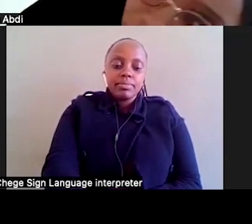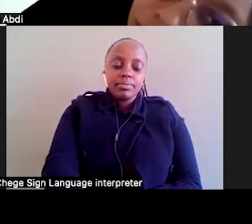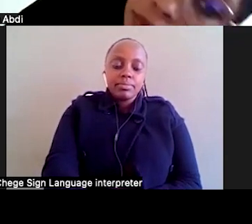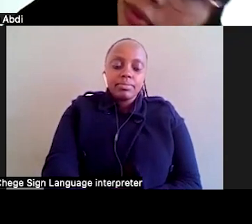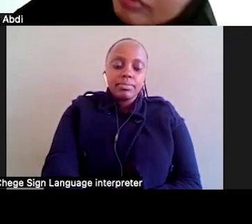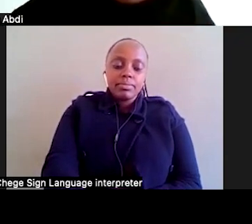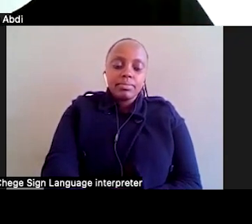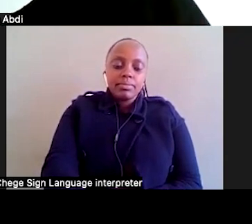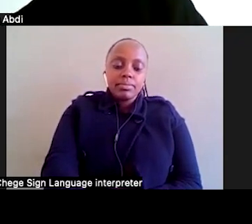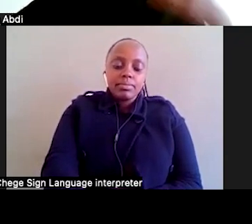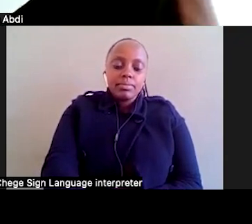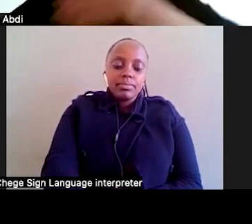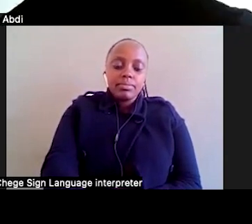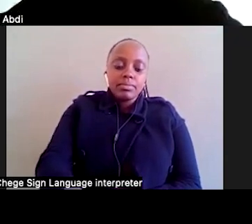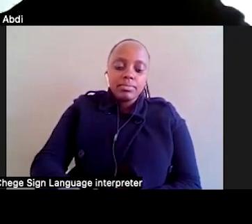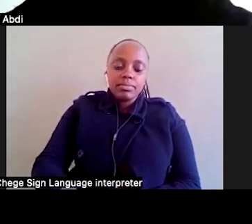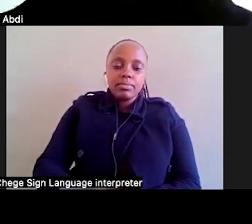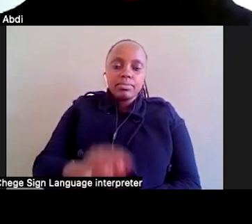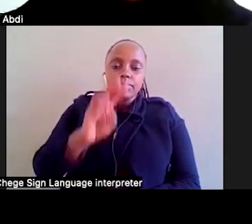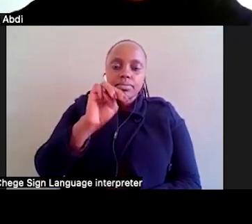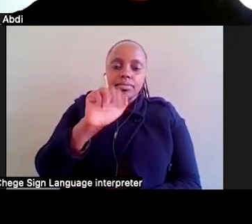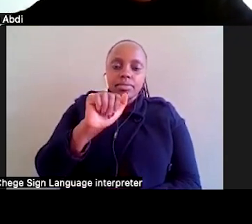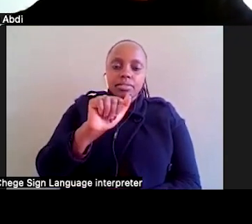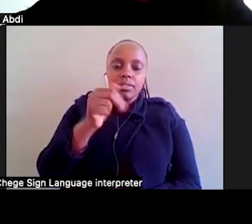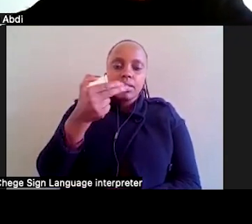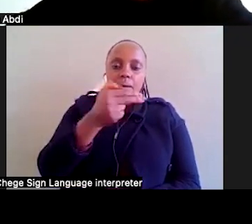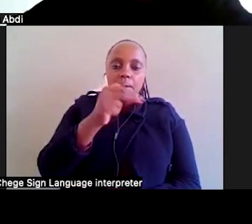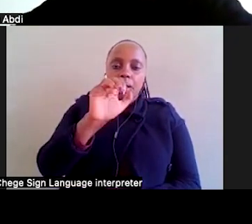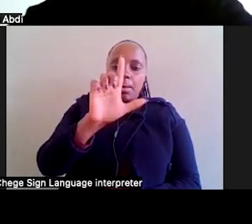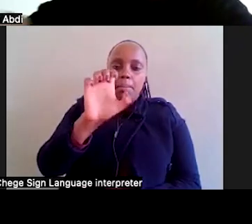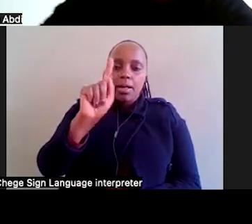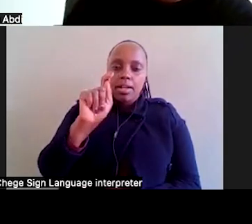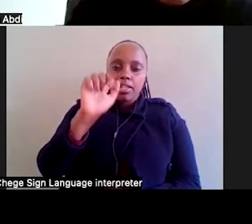Mallet? No. Mallet, can you hear me?